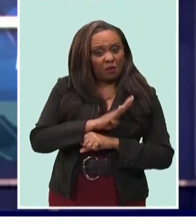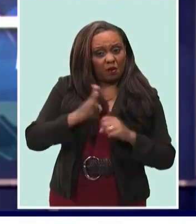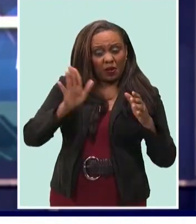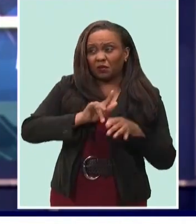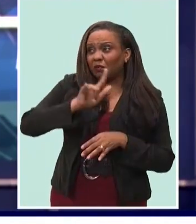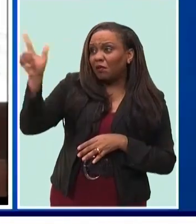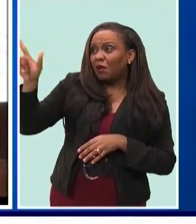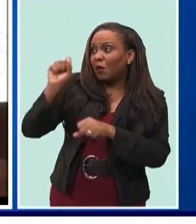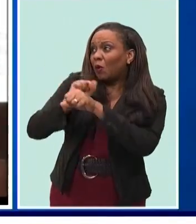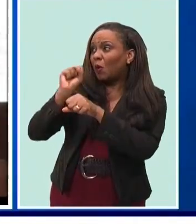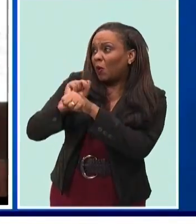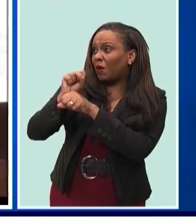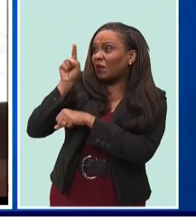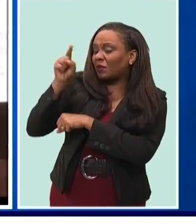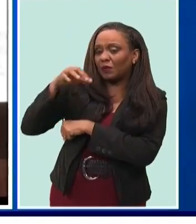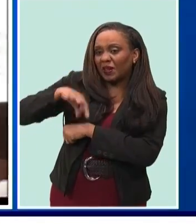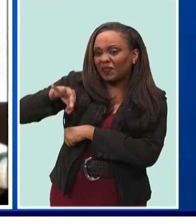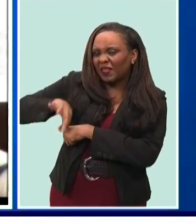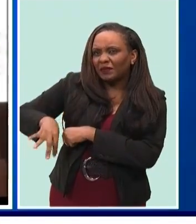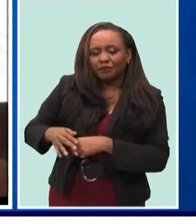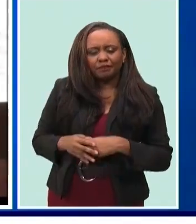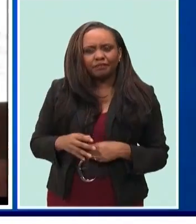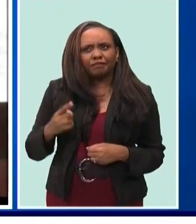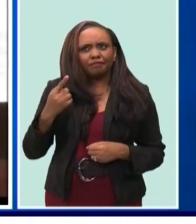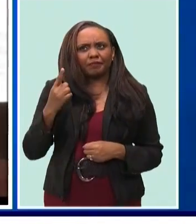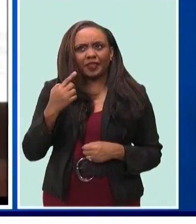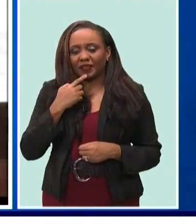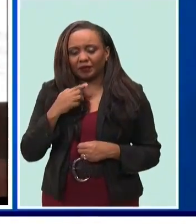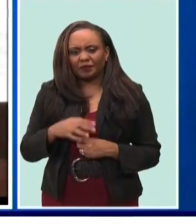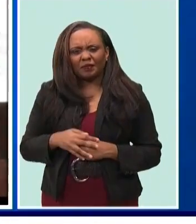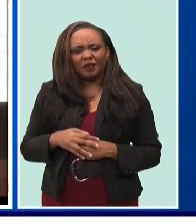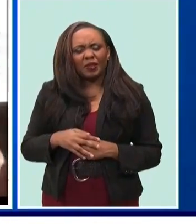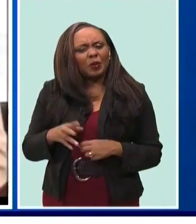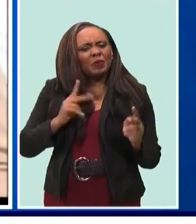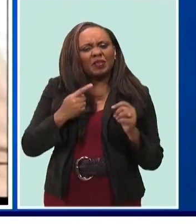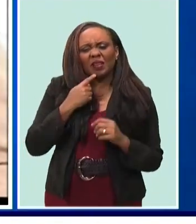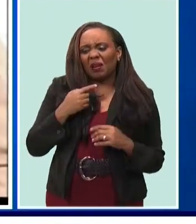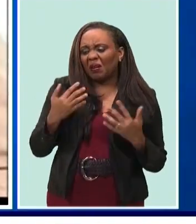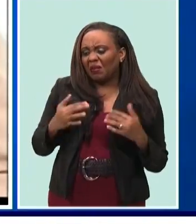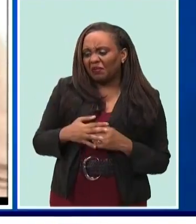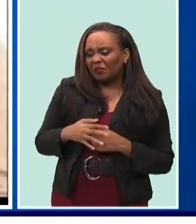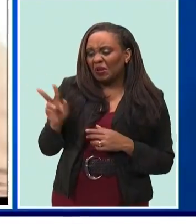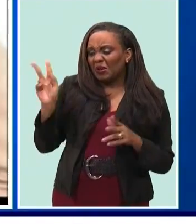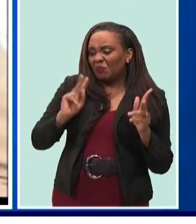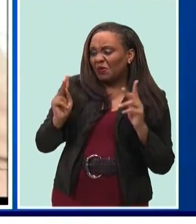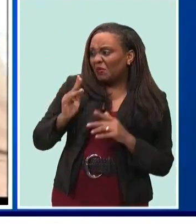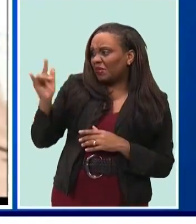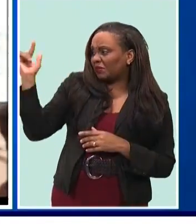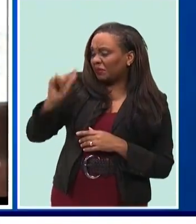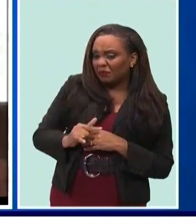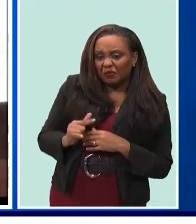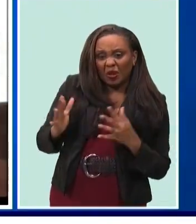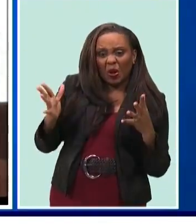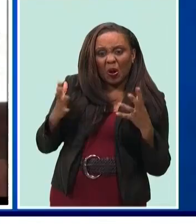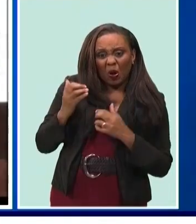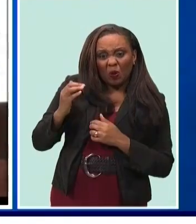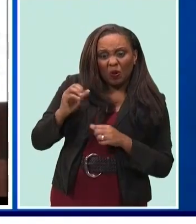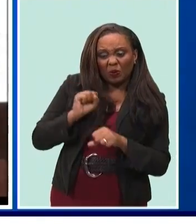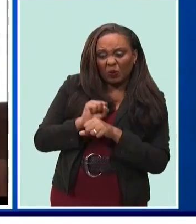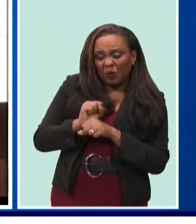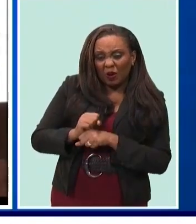countries. You would hear people saying, oh, people come to Barbados to seek employment, but